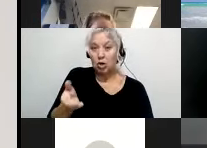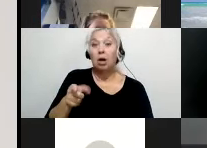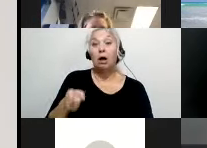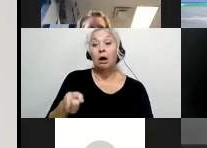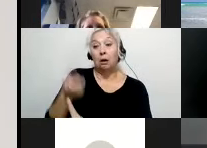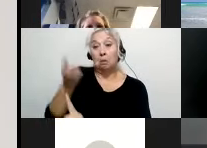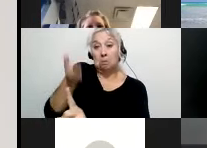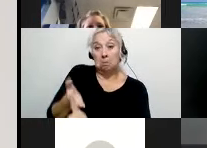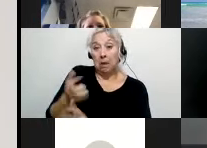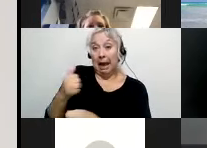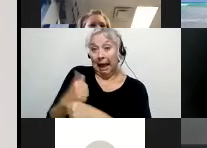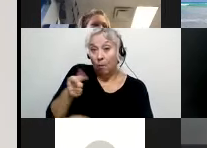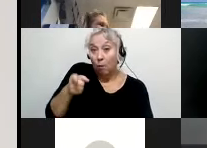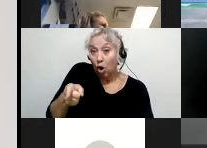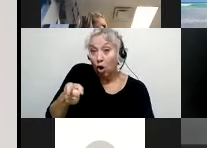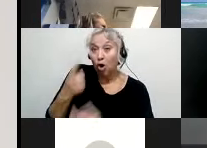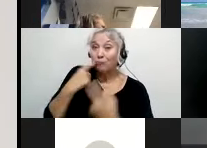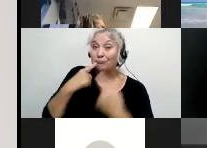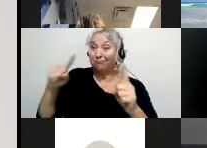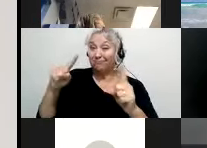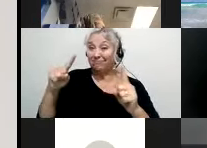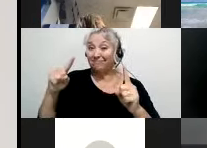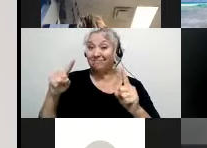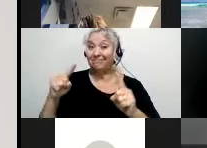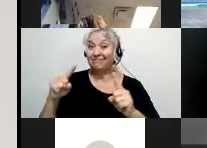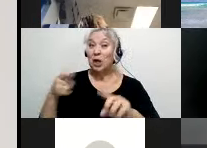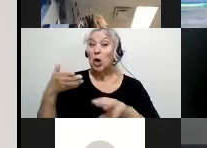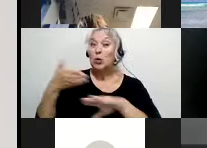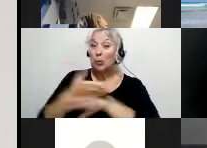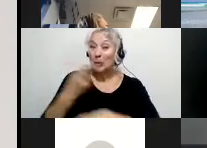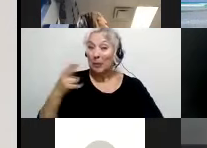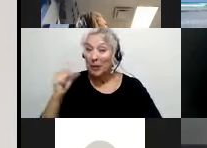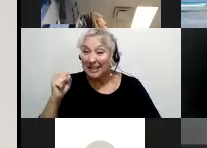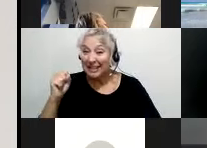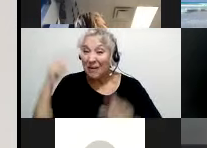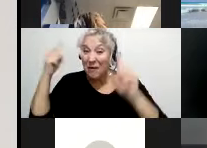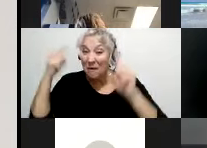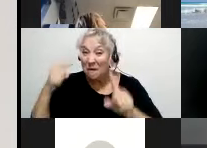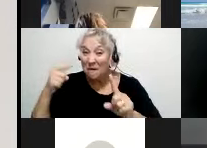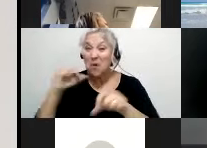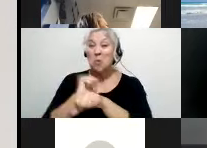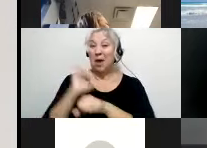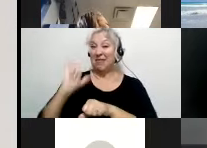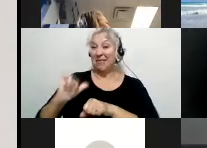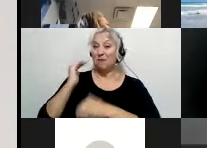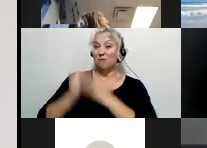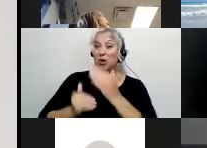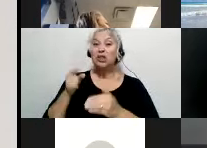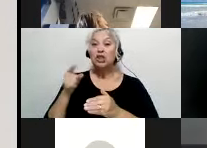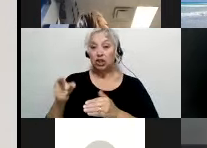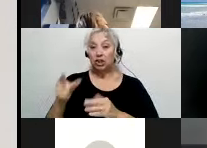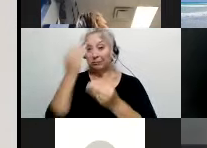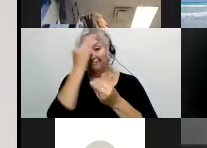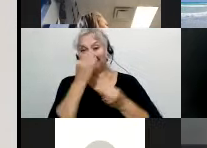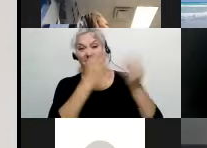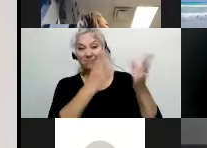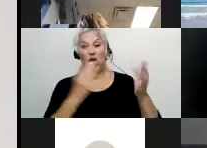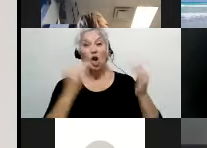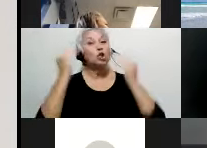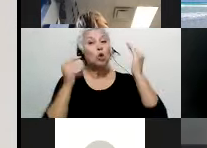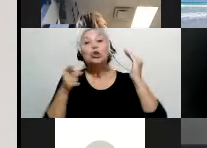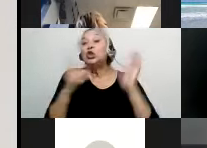help her accomplish her post-secondary goal and to work towards that progress, she's going to report to an adult of her